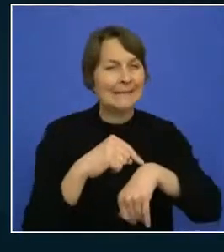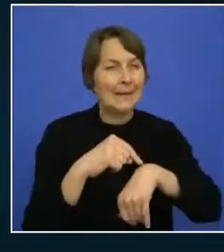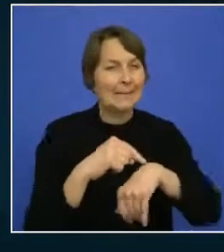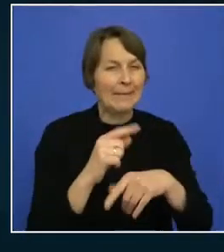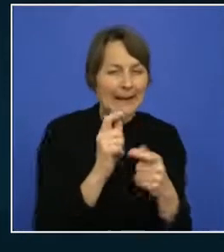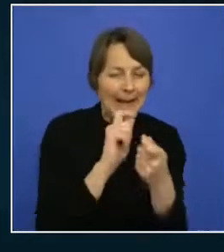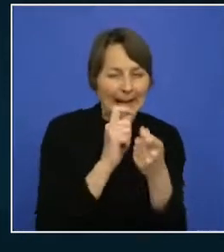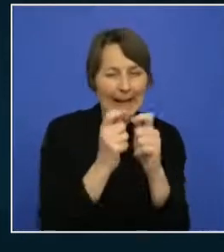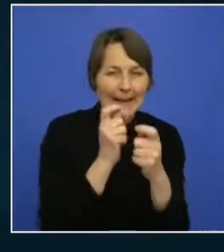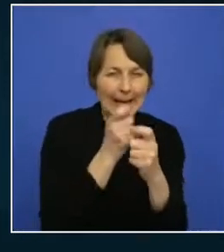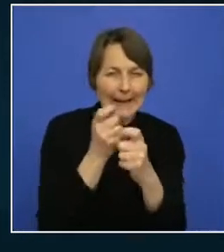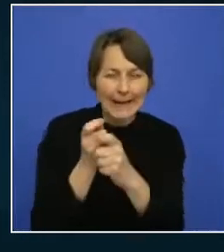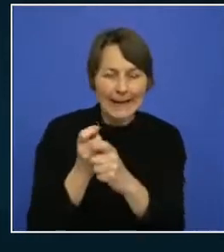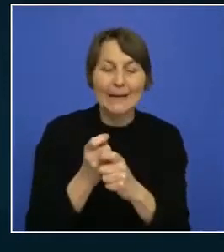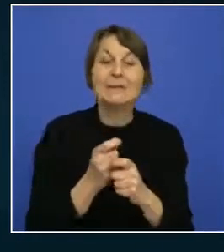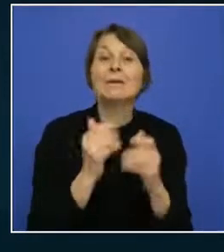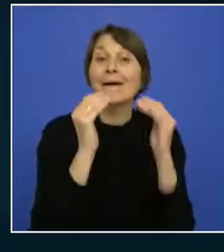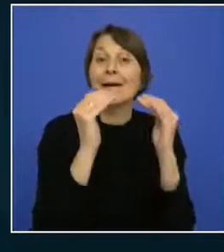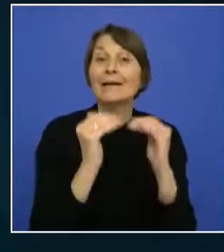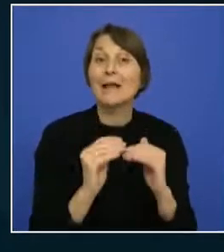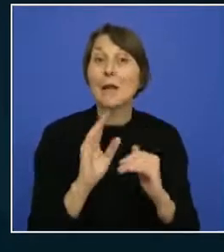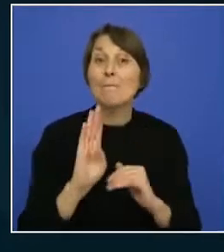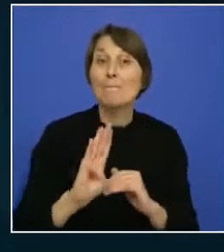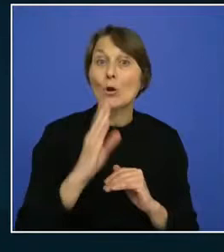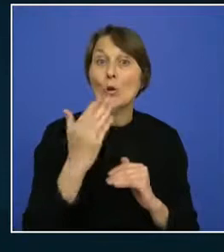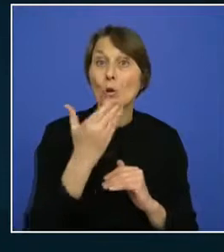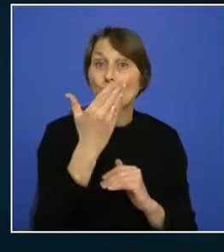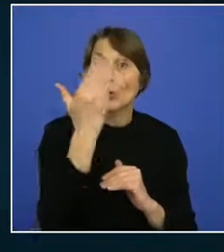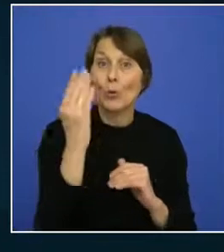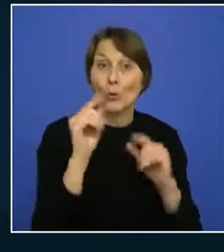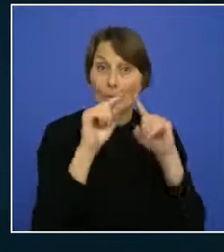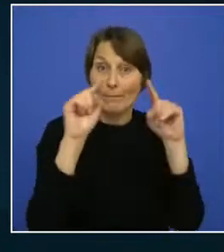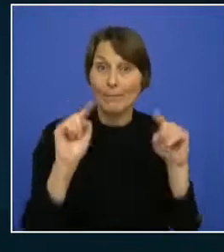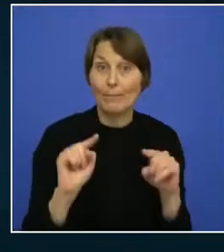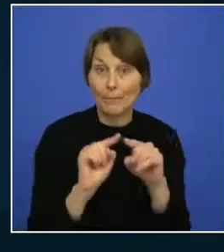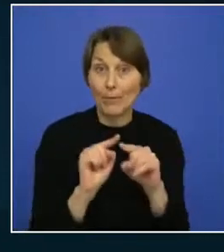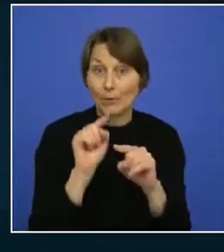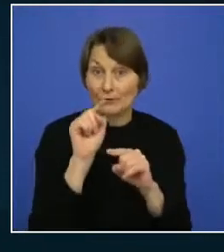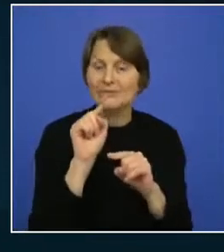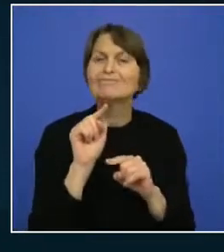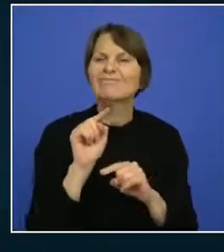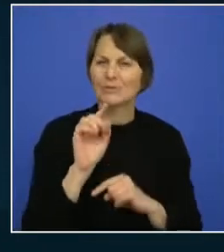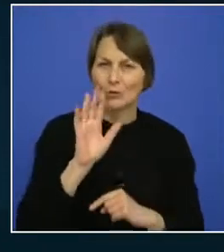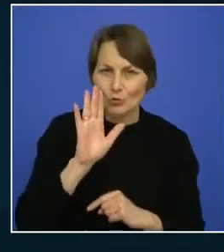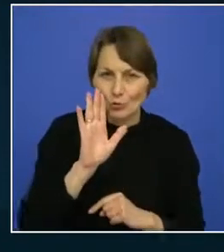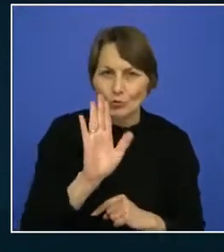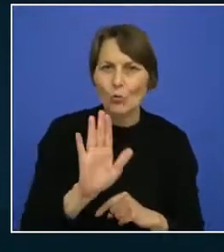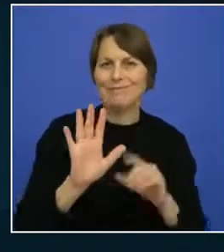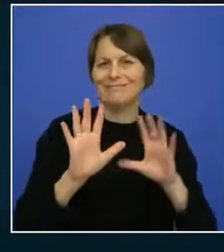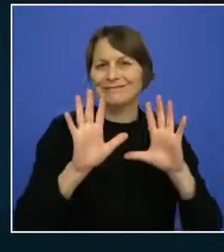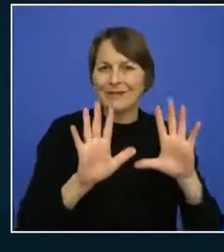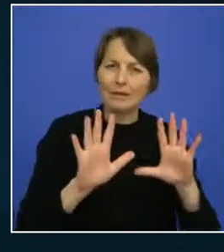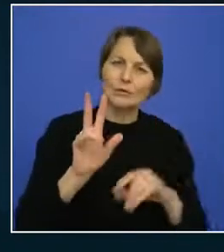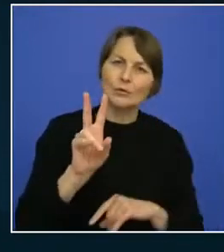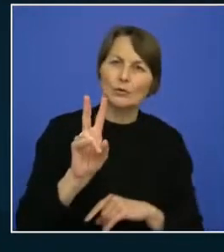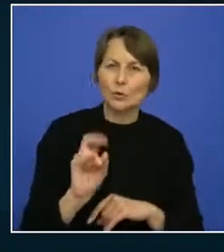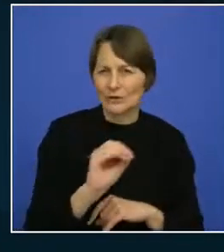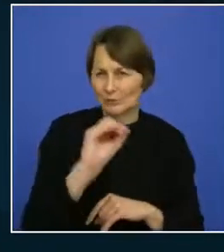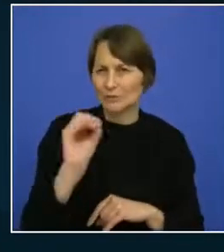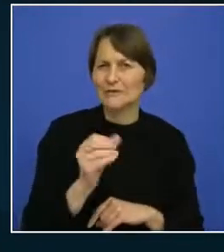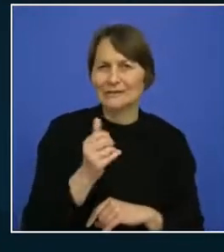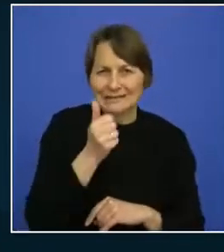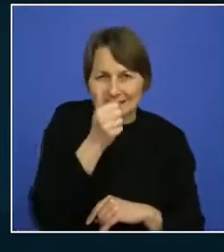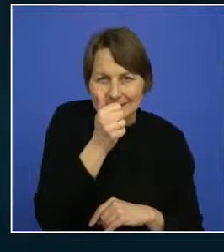then these blue boxes, that is your 10 to 20%, that really